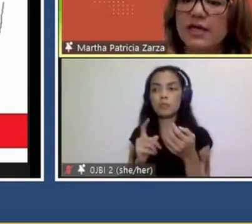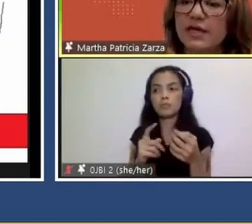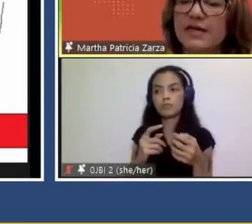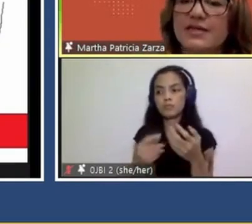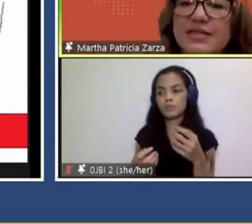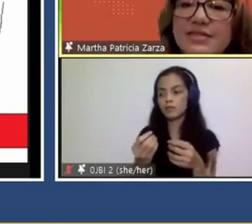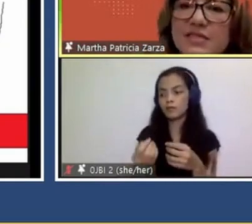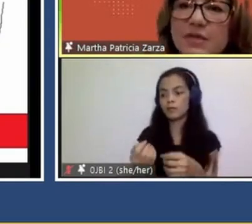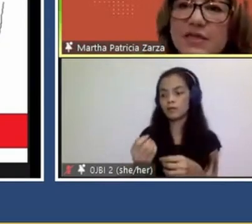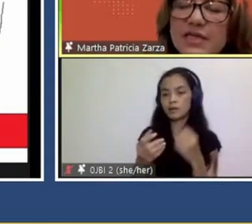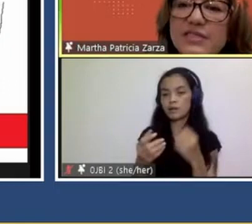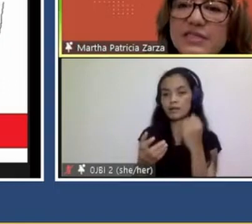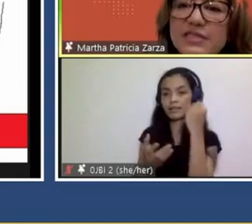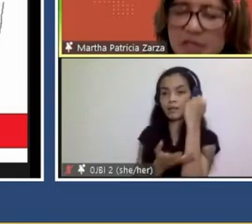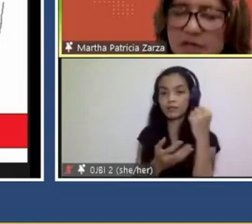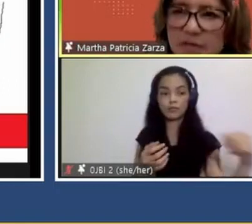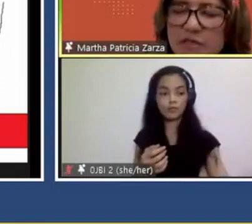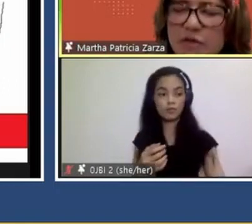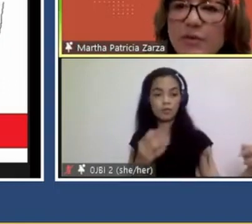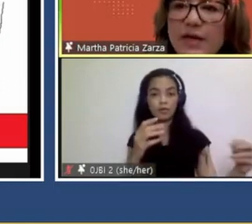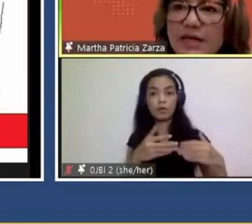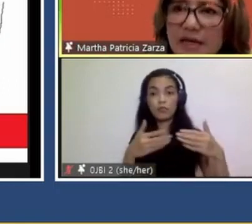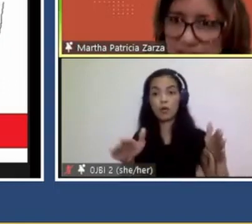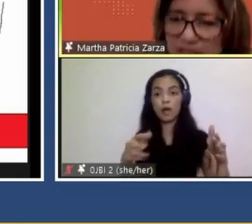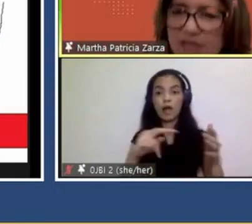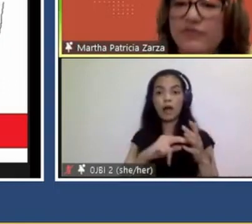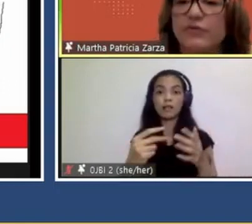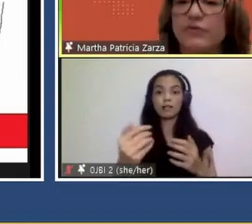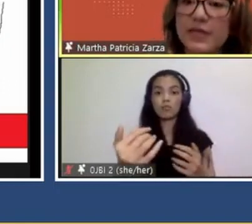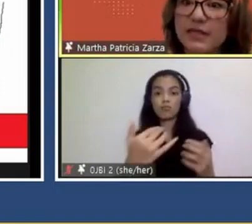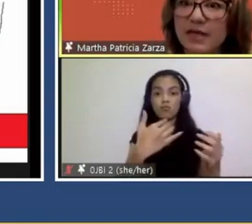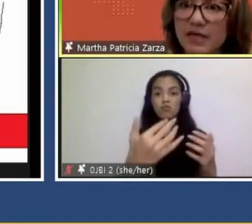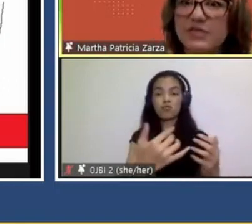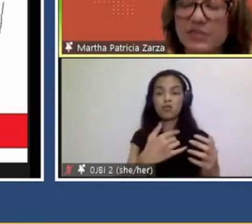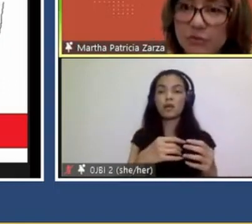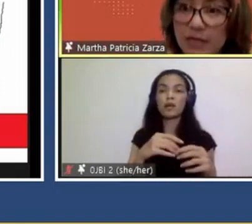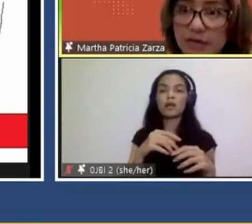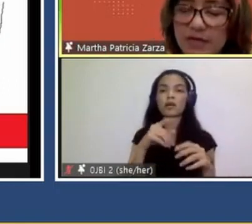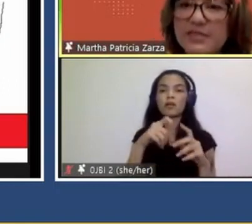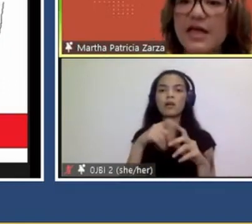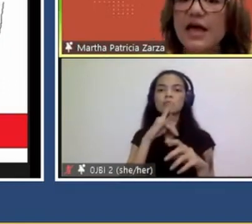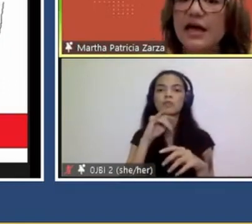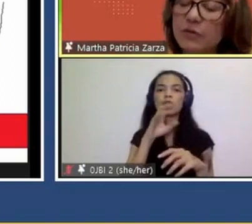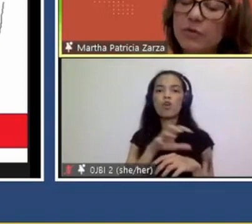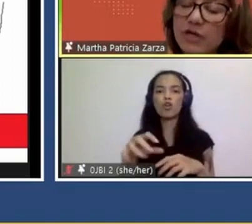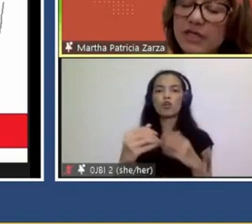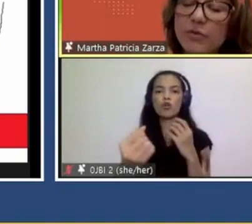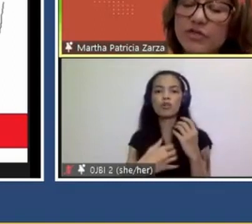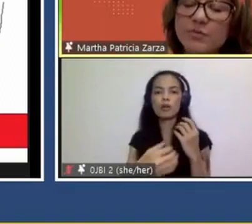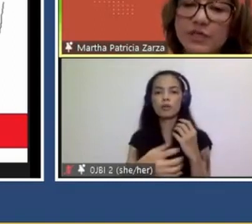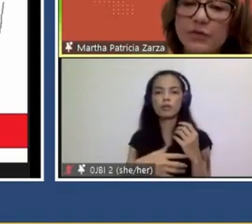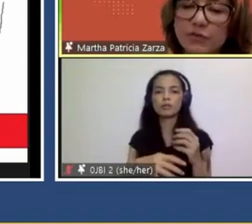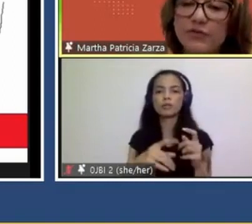So this material is used here in Mexico by an architect for building houses in rural areas, and